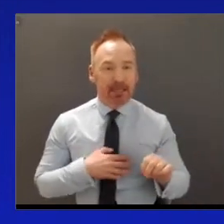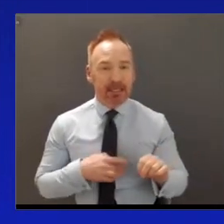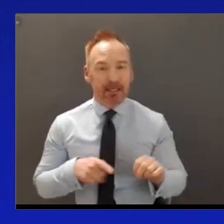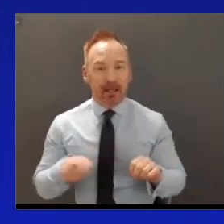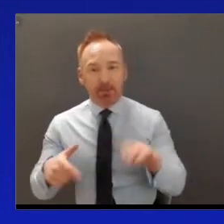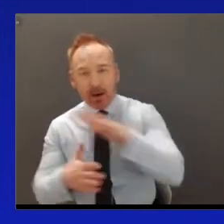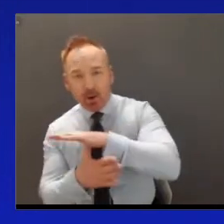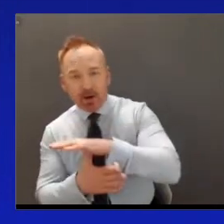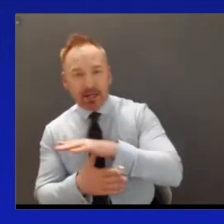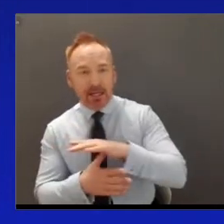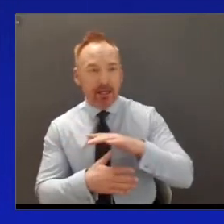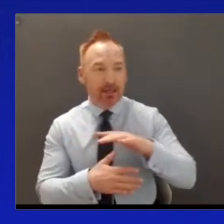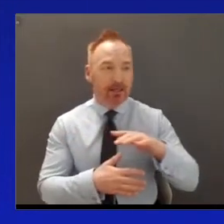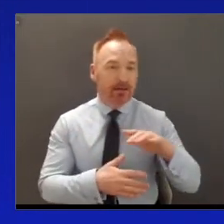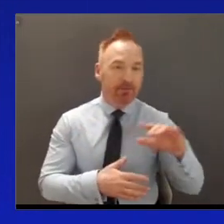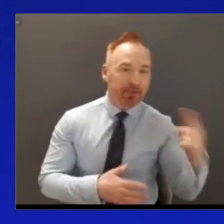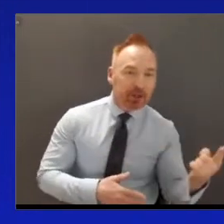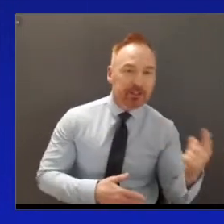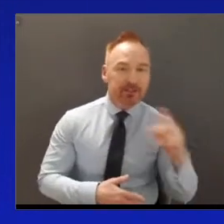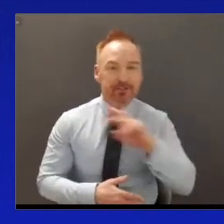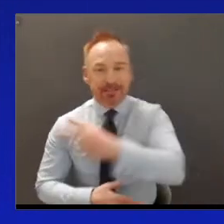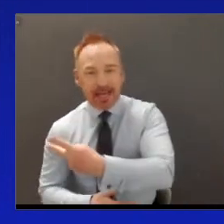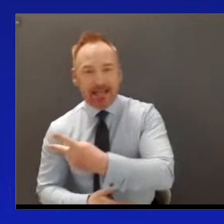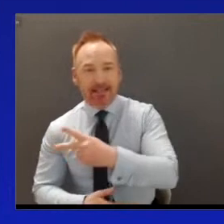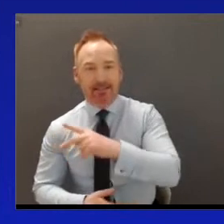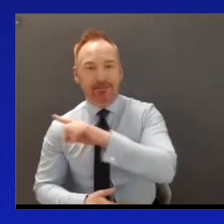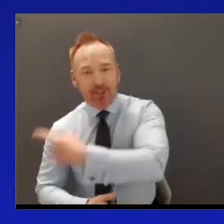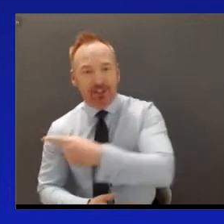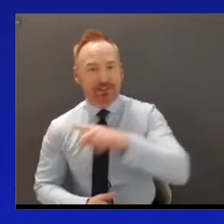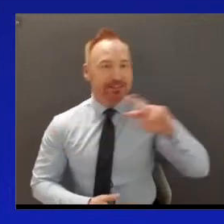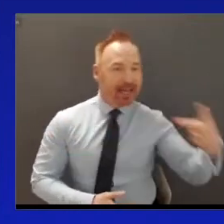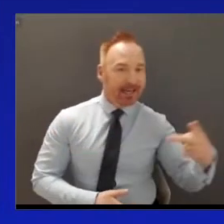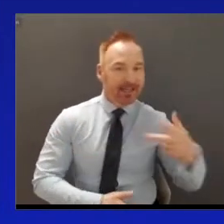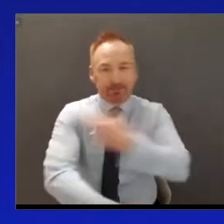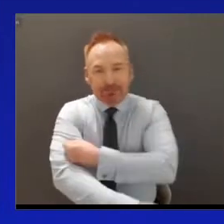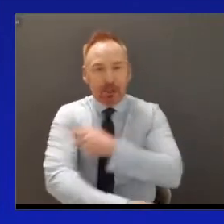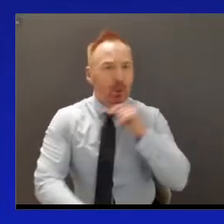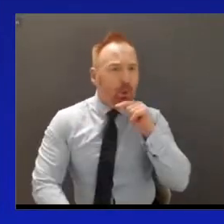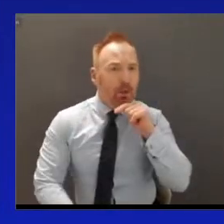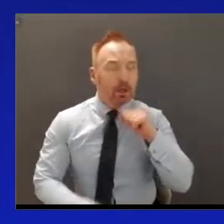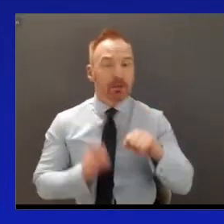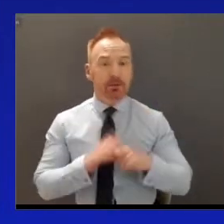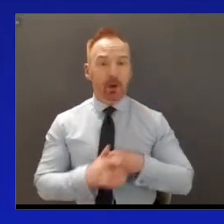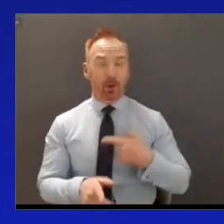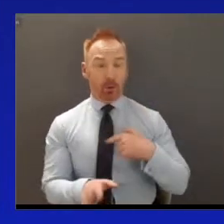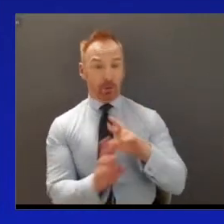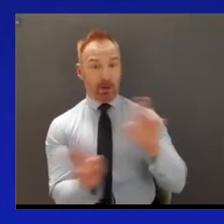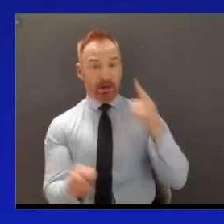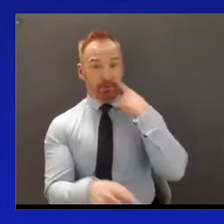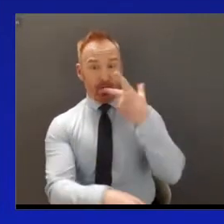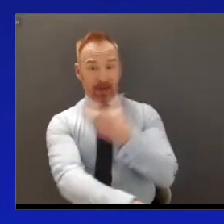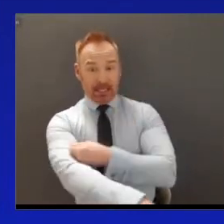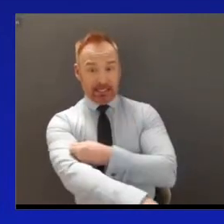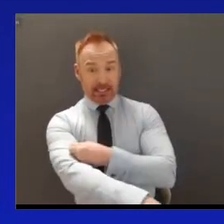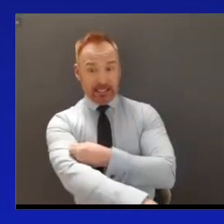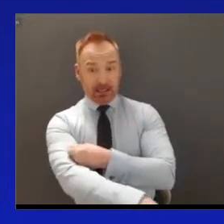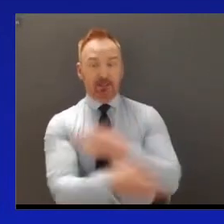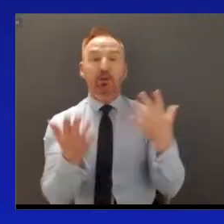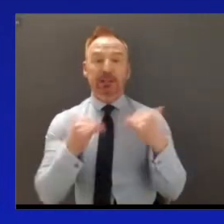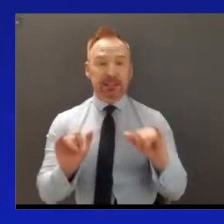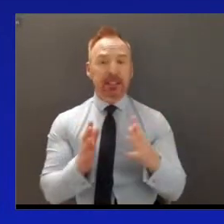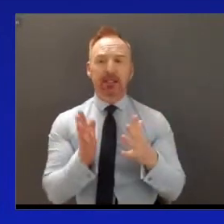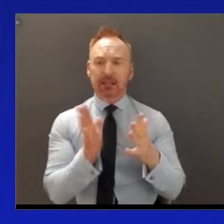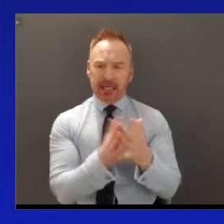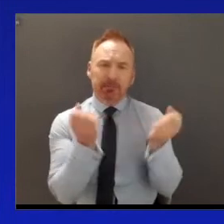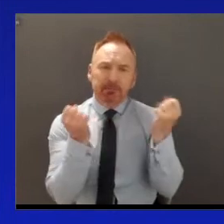how they let people know they're there and they're ready to get the vaccination. So, so still lots and lots of